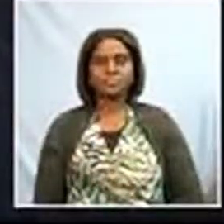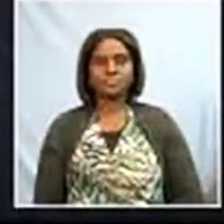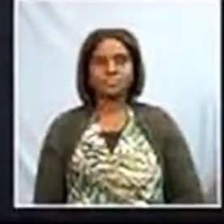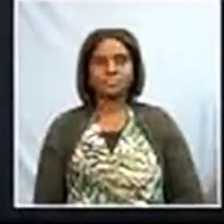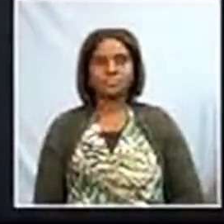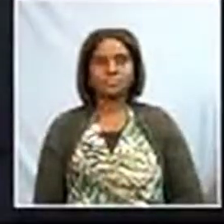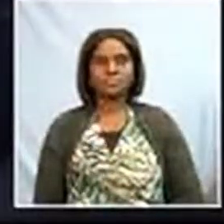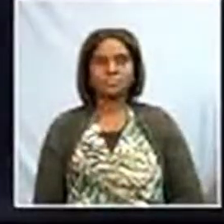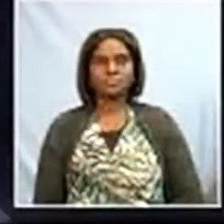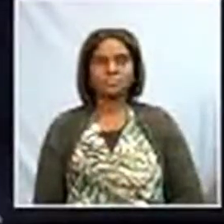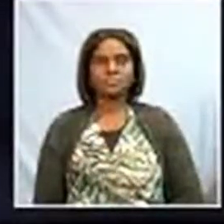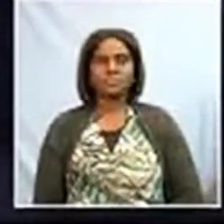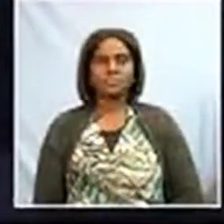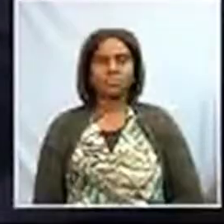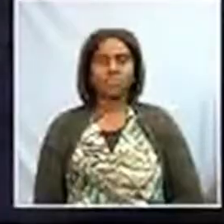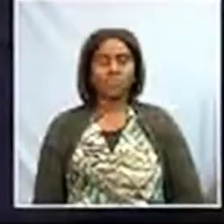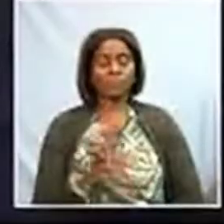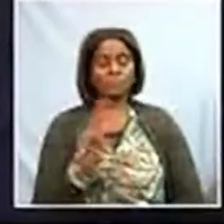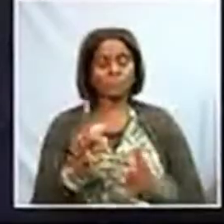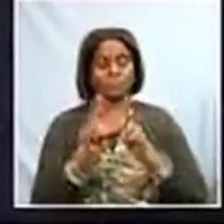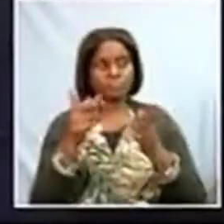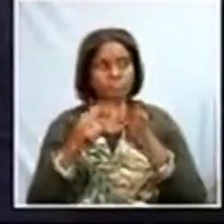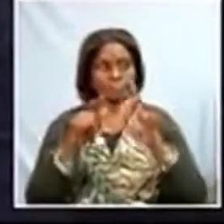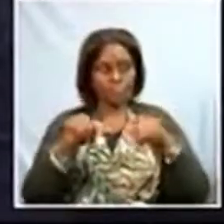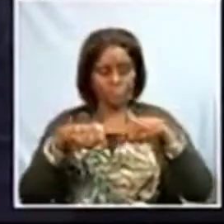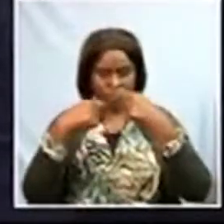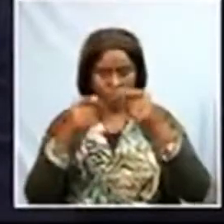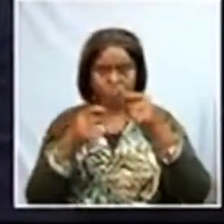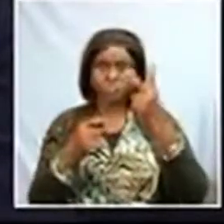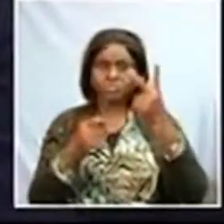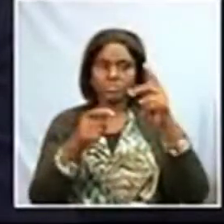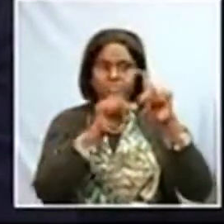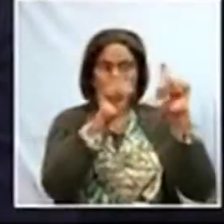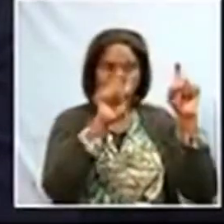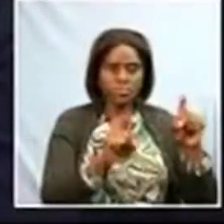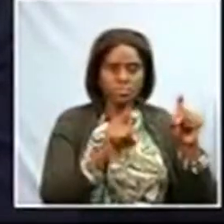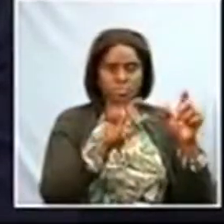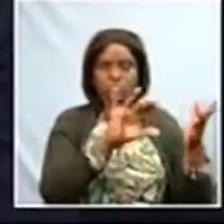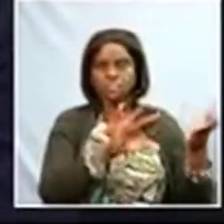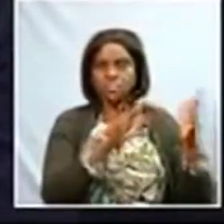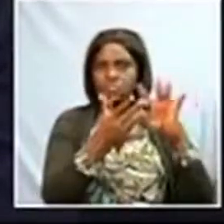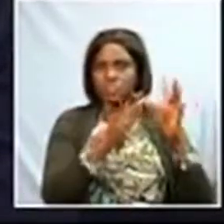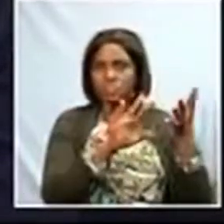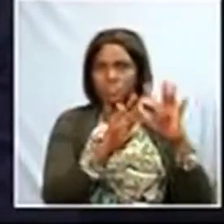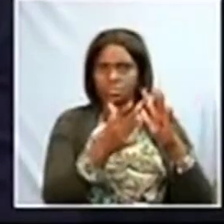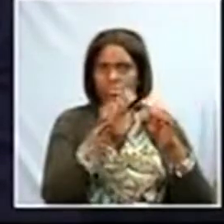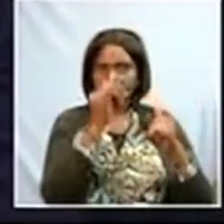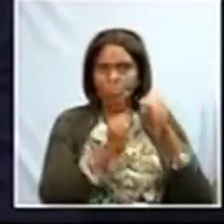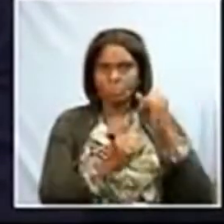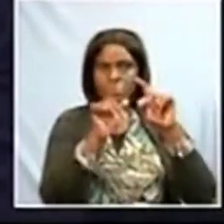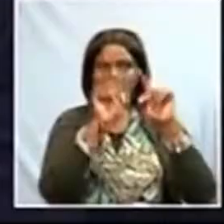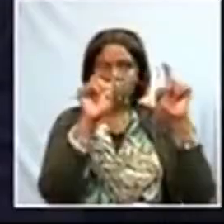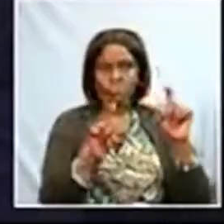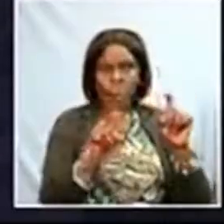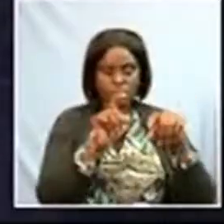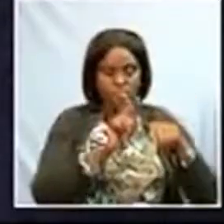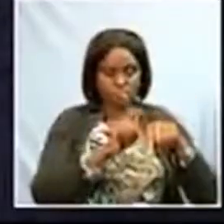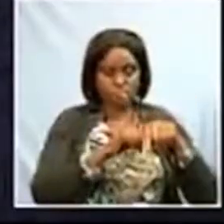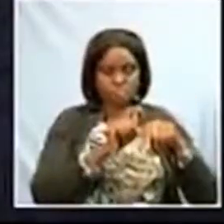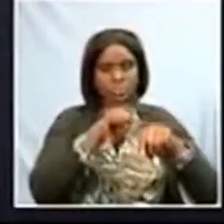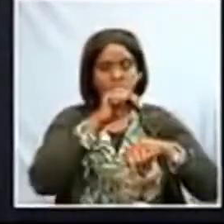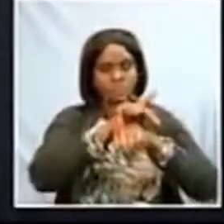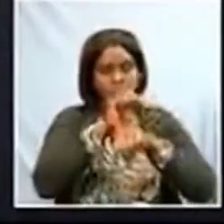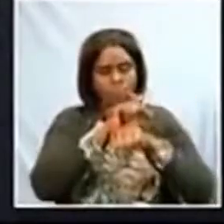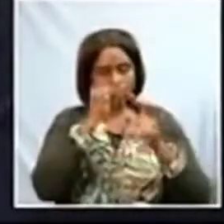certificates. Yeah. So what we issue is 2 types of certificates: a partial completion certificate at the time when the